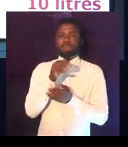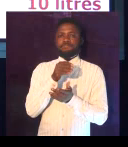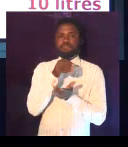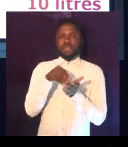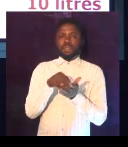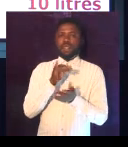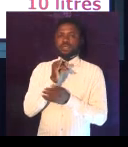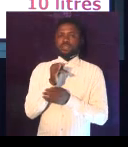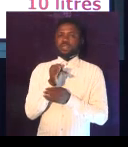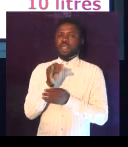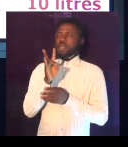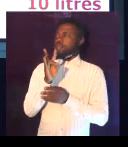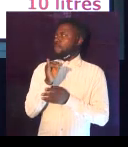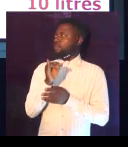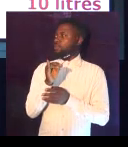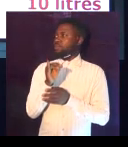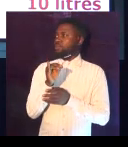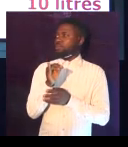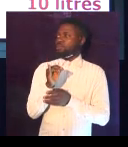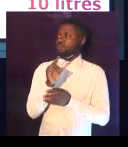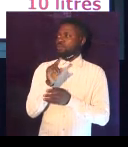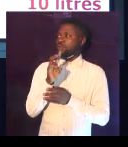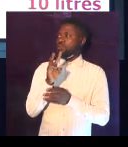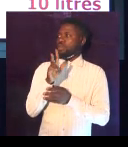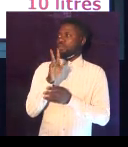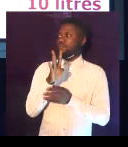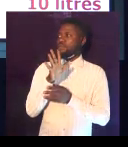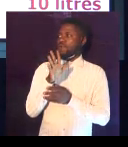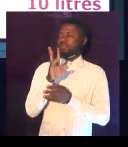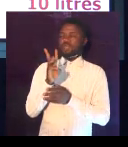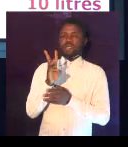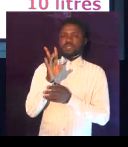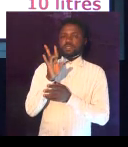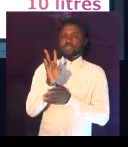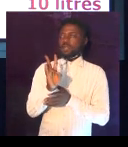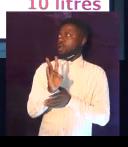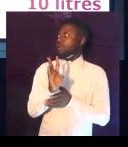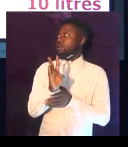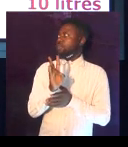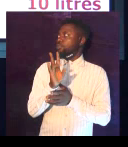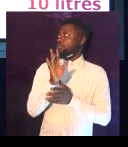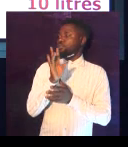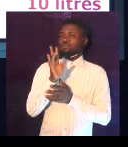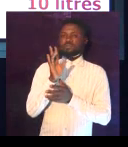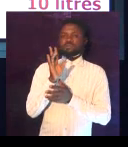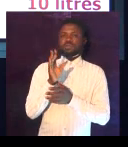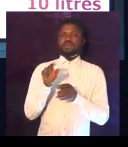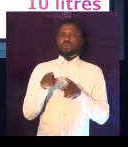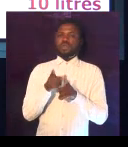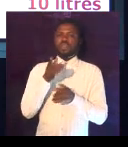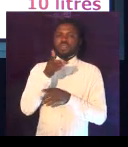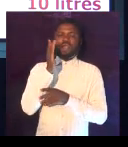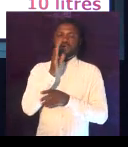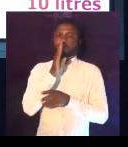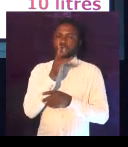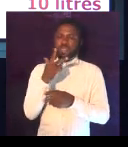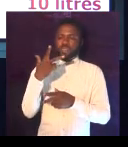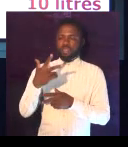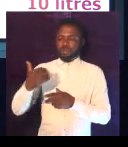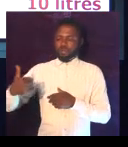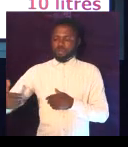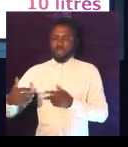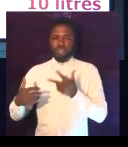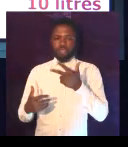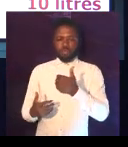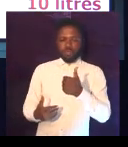70. The smallest number here is, there are how many numbers? 1, 2, 3, 4, 5, 6, 7. So there will be 3